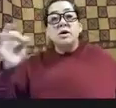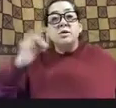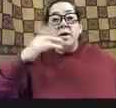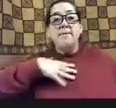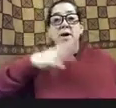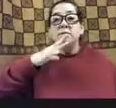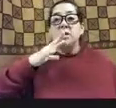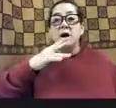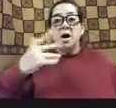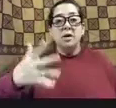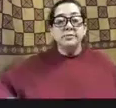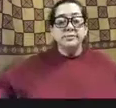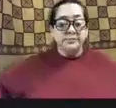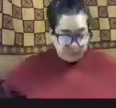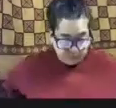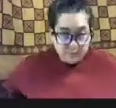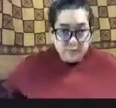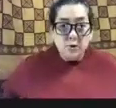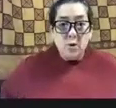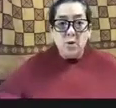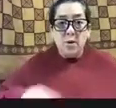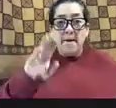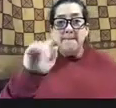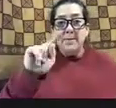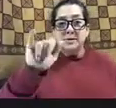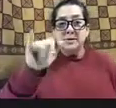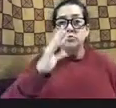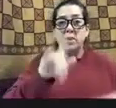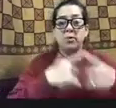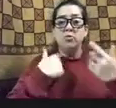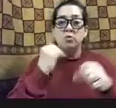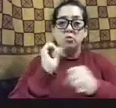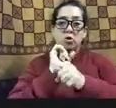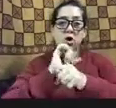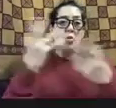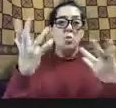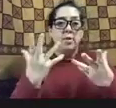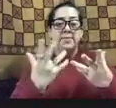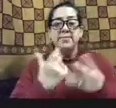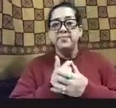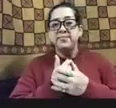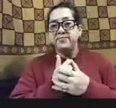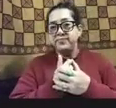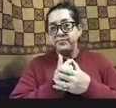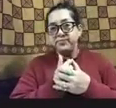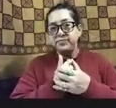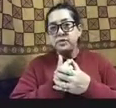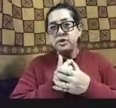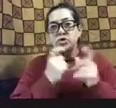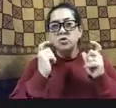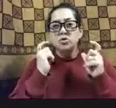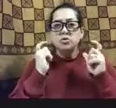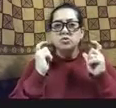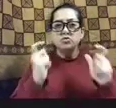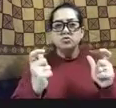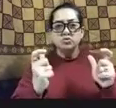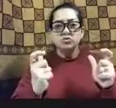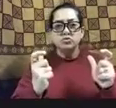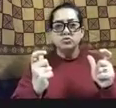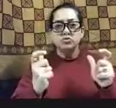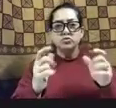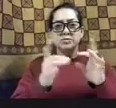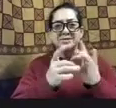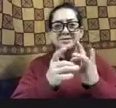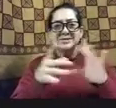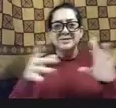And then like what Betsy was talking about, what we're trying to work on is there's a huge disconnect